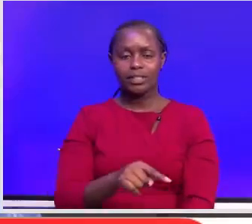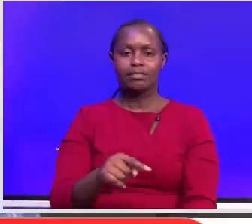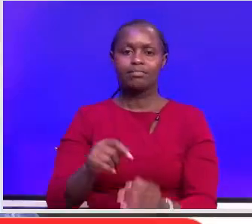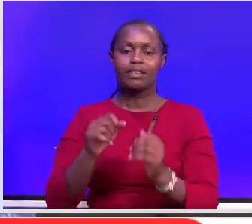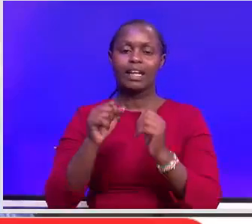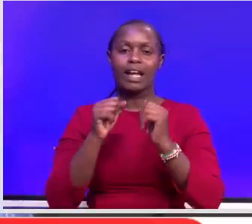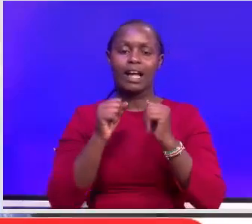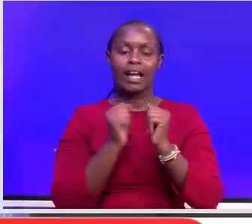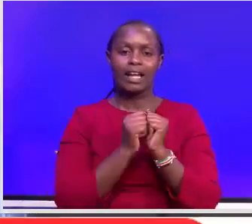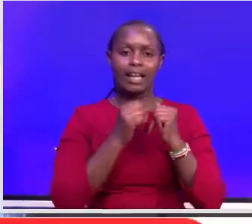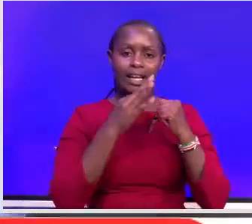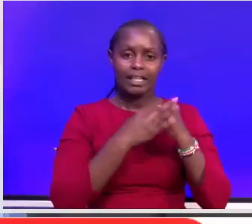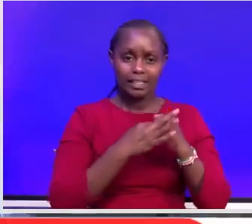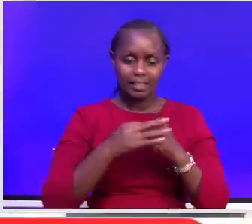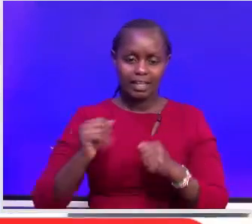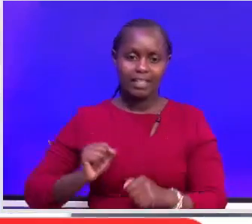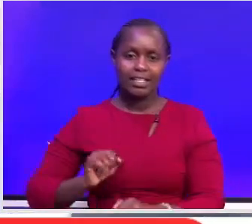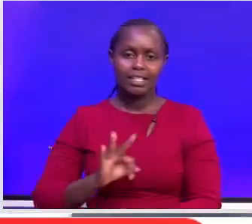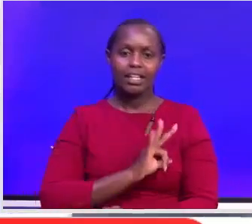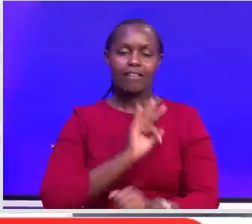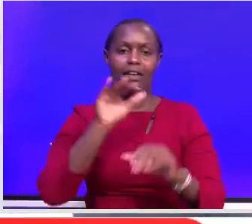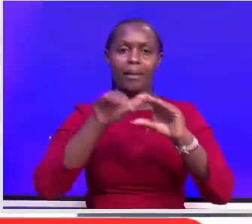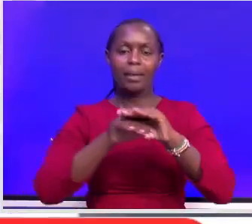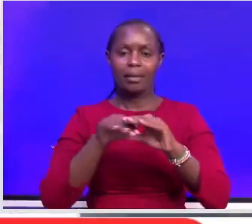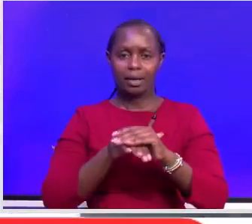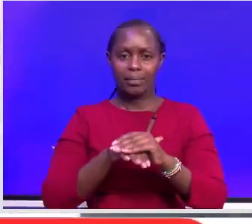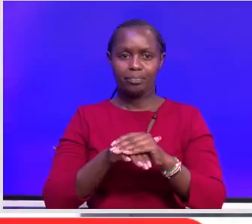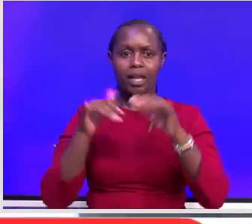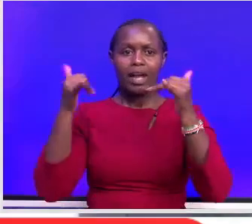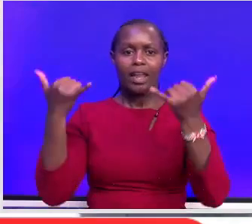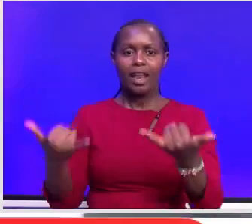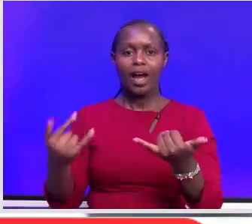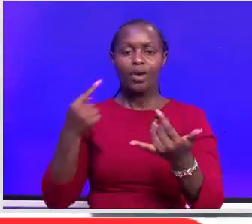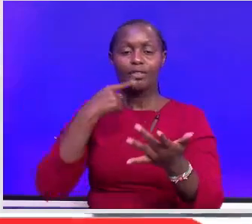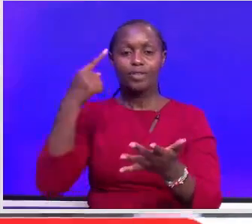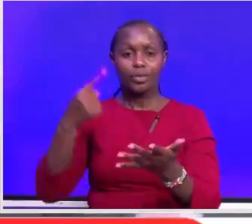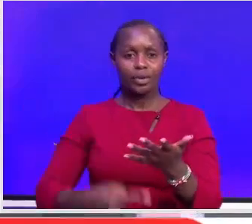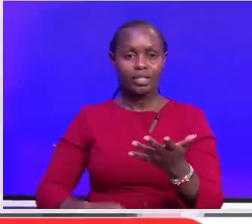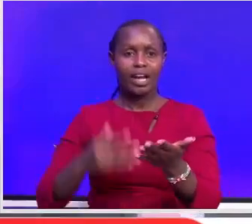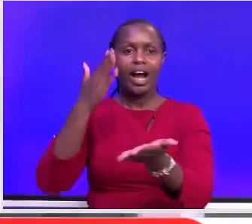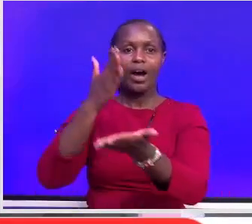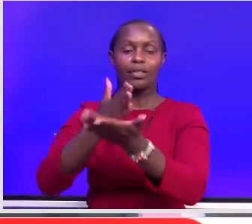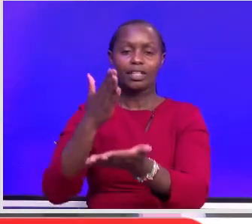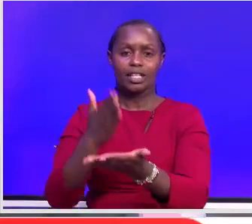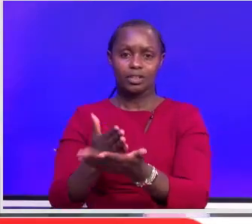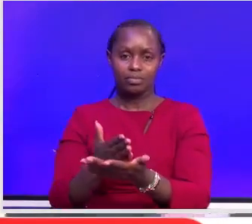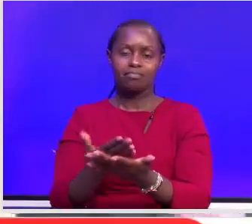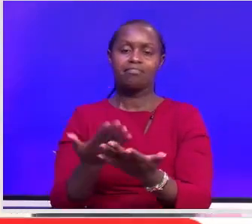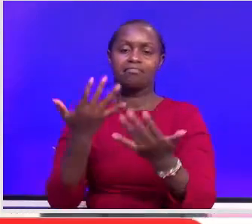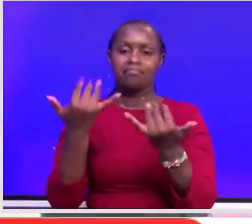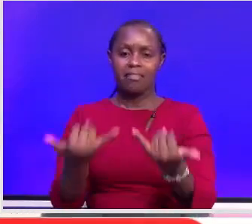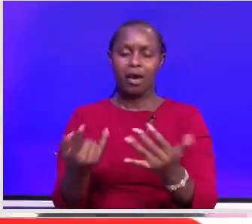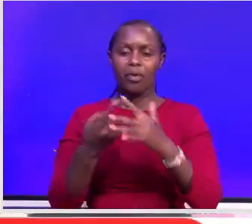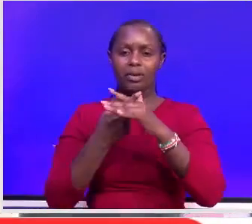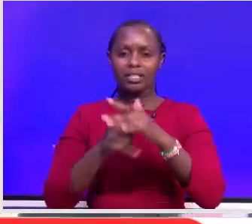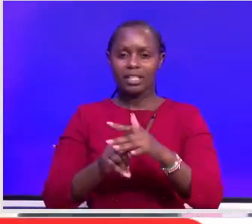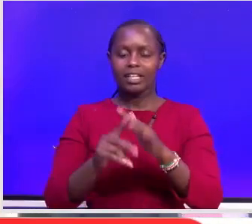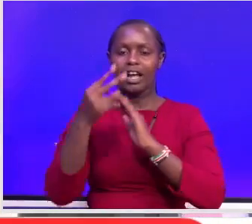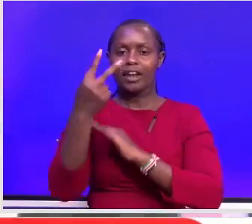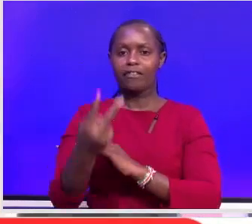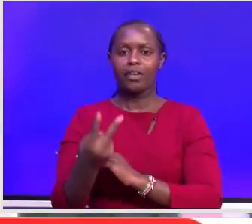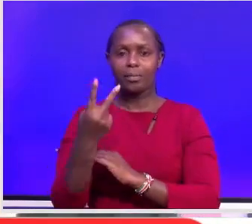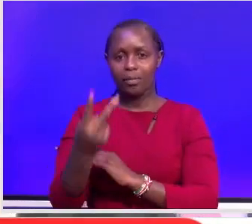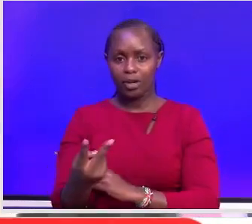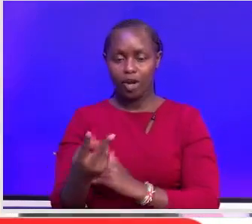5,018 staff members. Dr. Muya says a vigorous authentication exercise was initiated in February